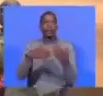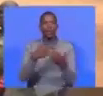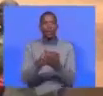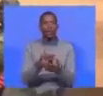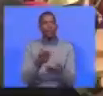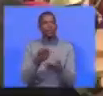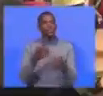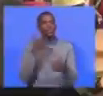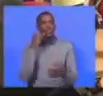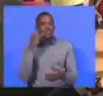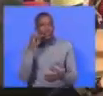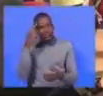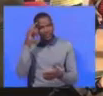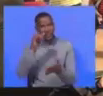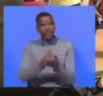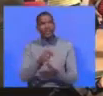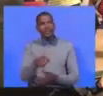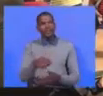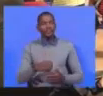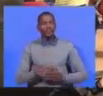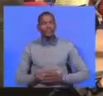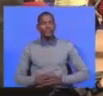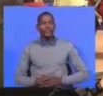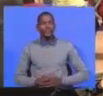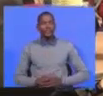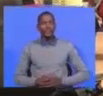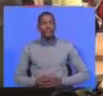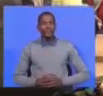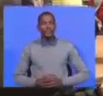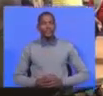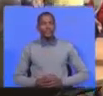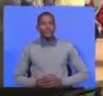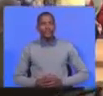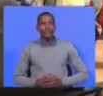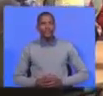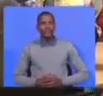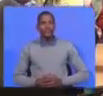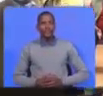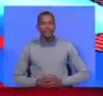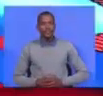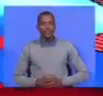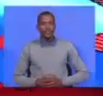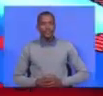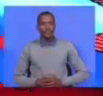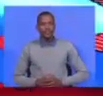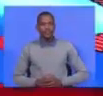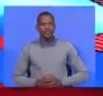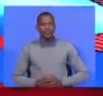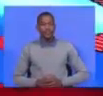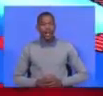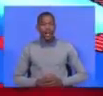amang motse. Re filwe Mothube, Botswana Television, Gaborone. Sekolo sa Boru.